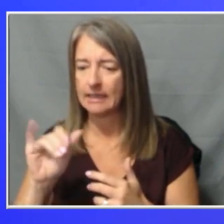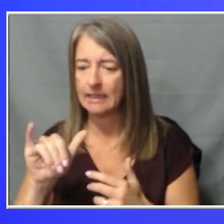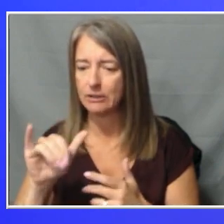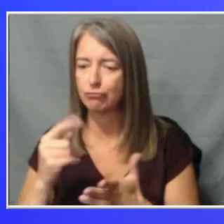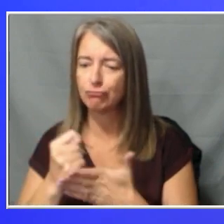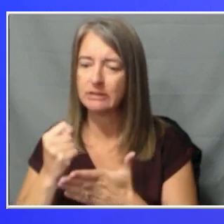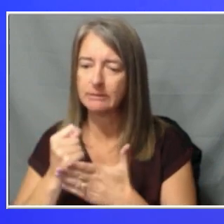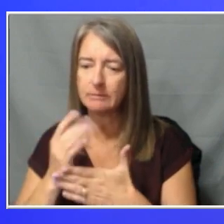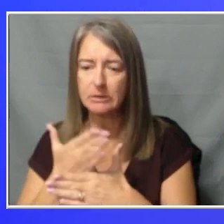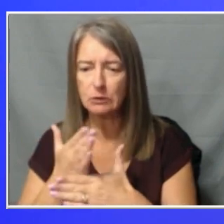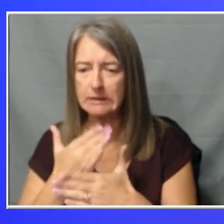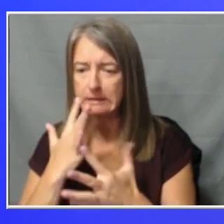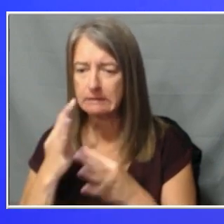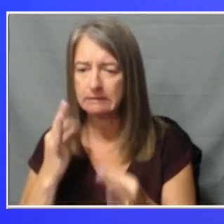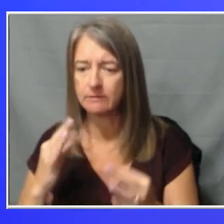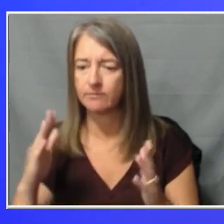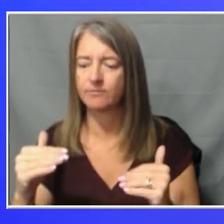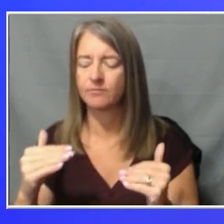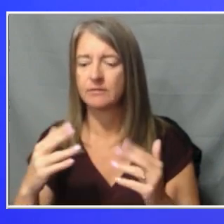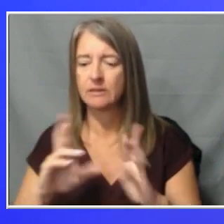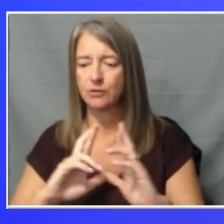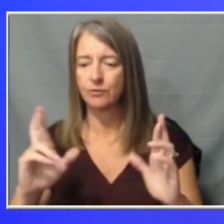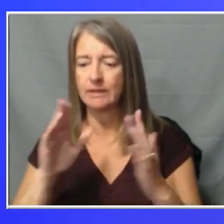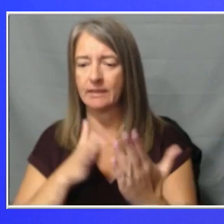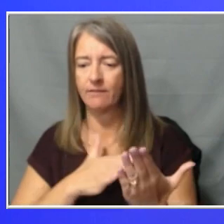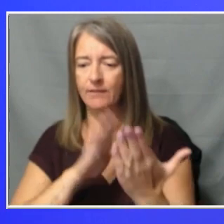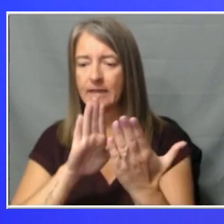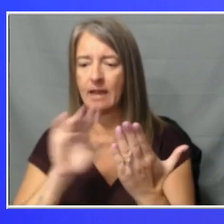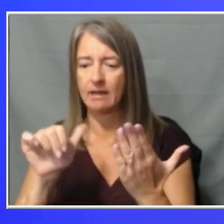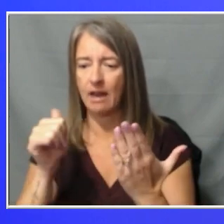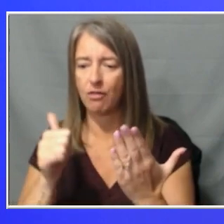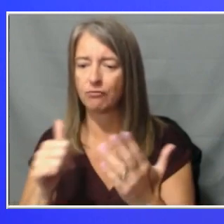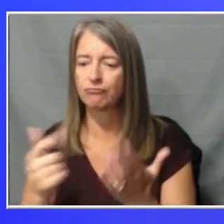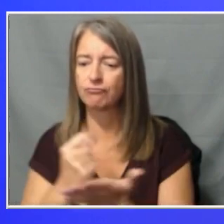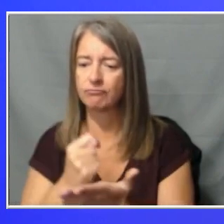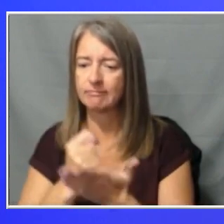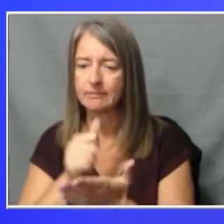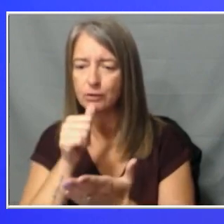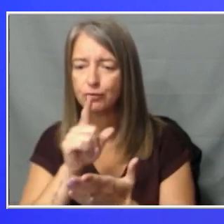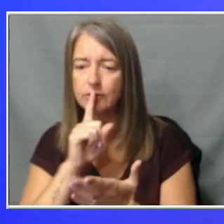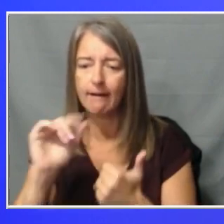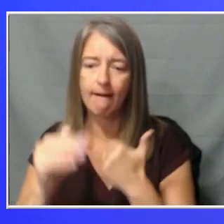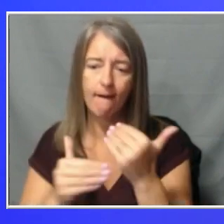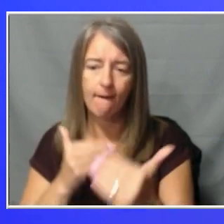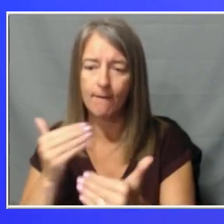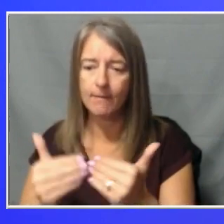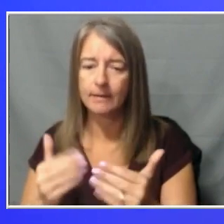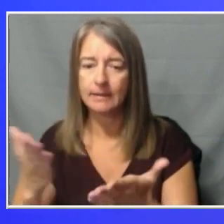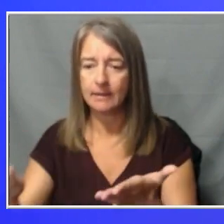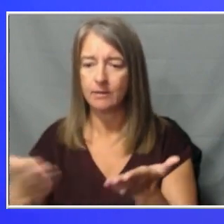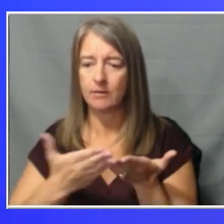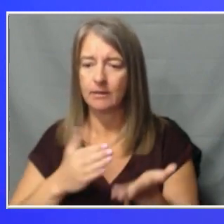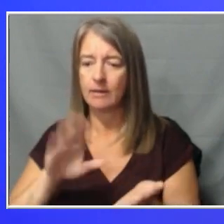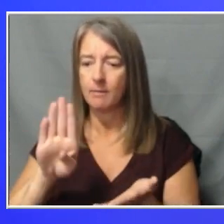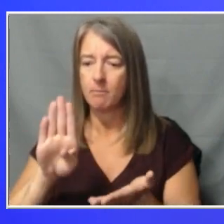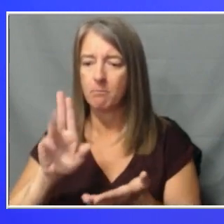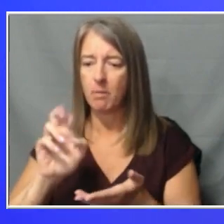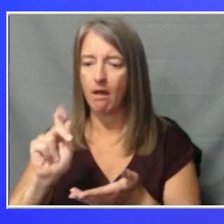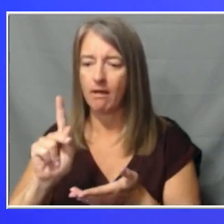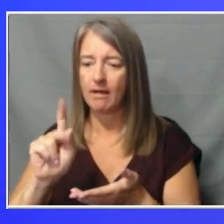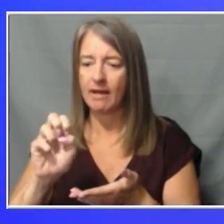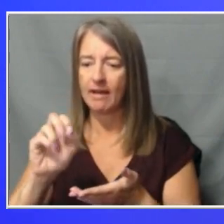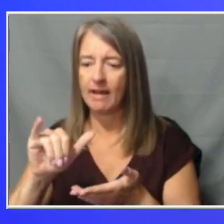everything, and I was getting ready to face another round, and we weren't sure how things were going to go. And he brought me this buckeye seed,